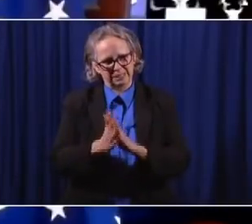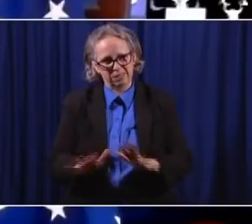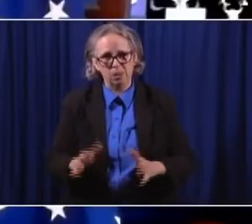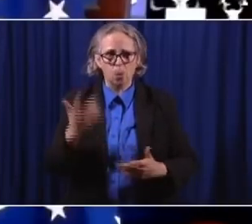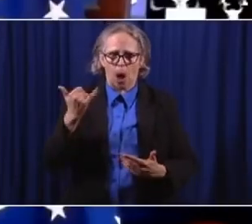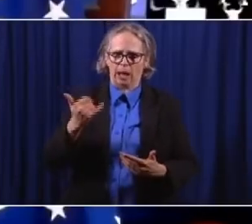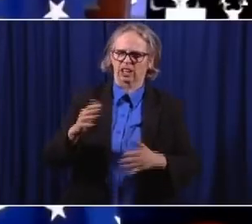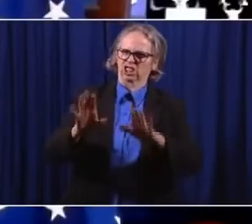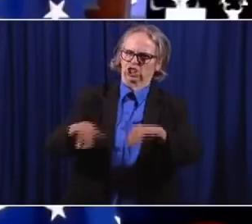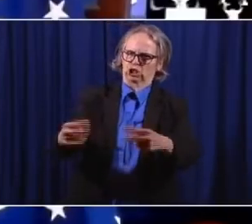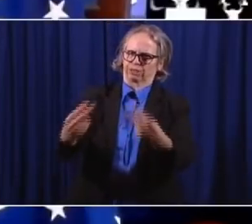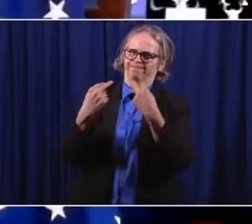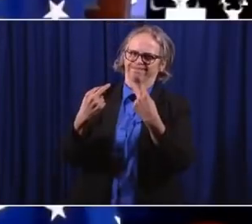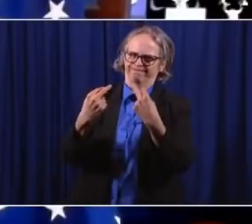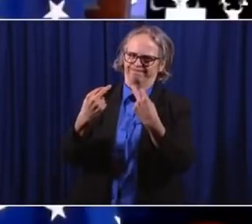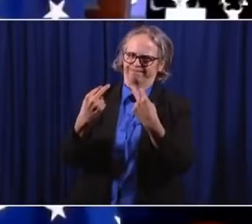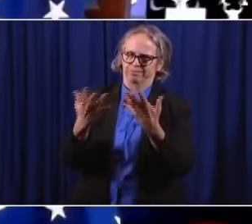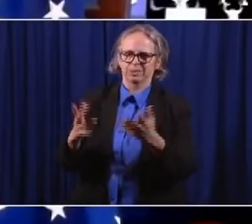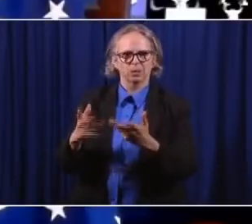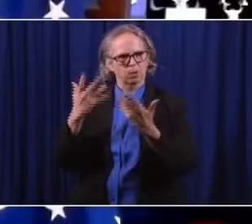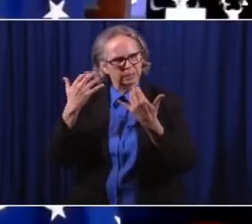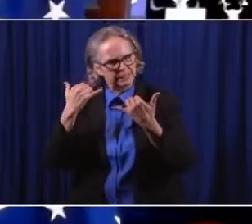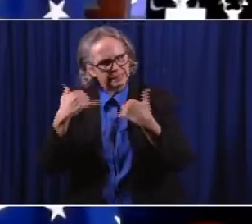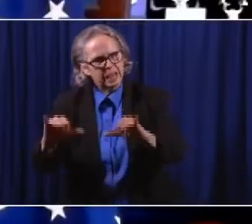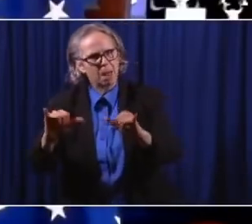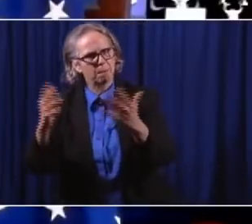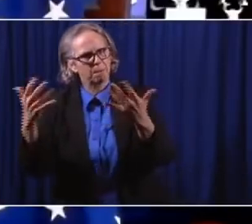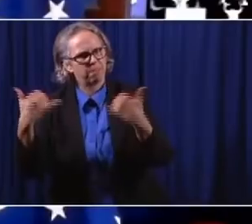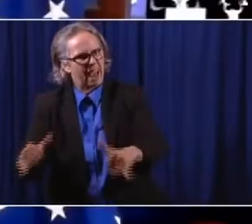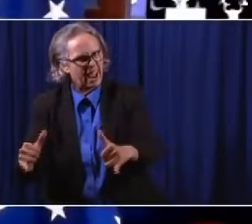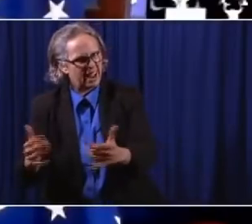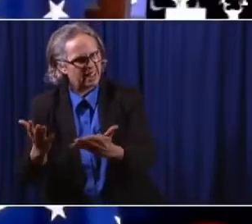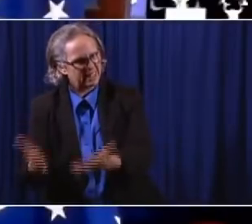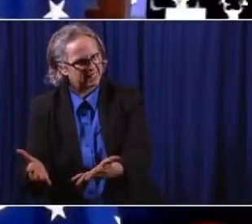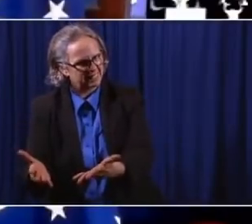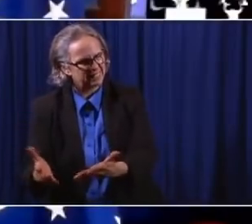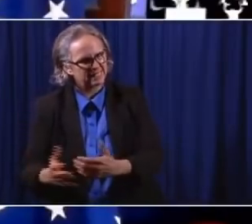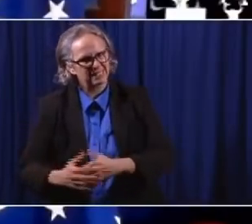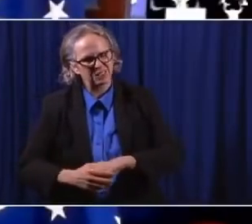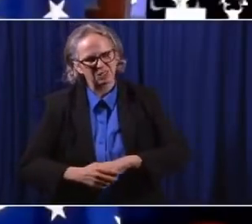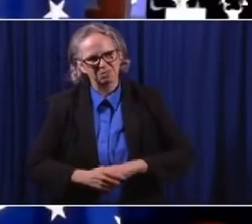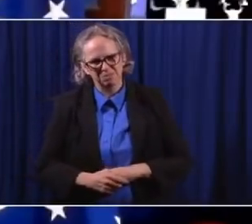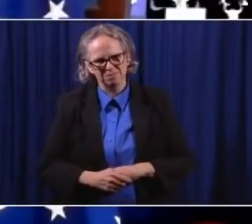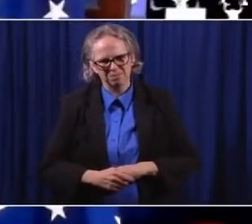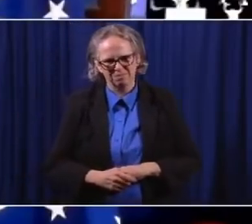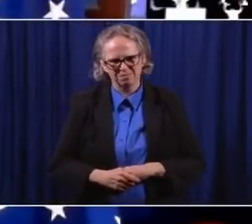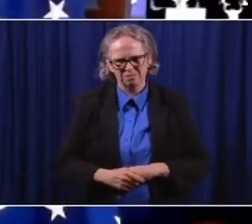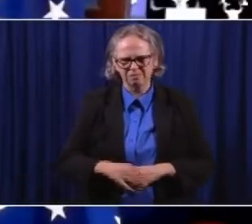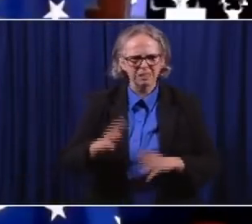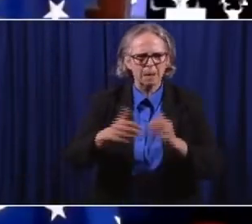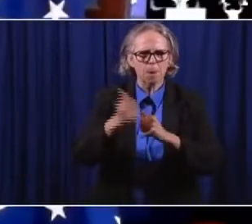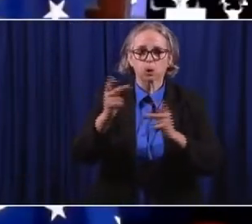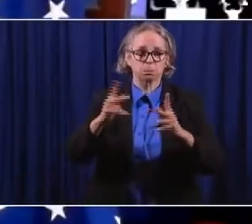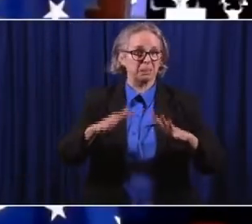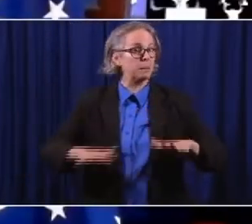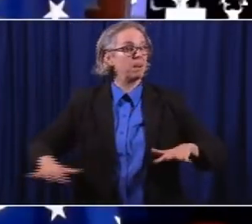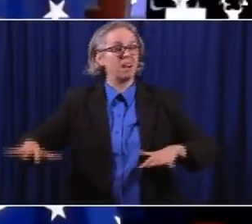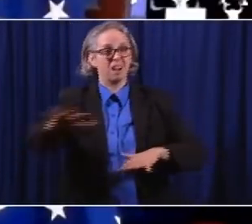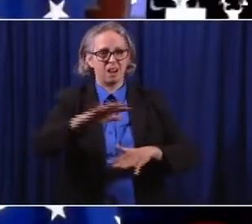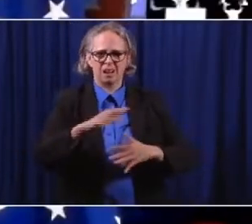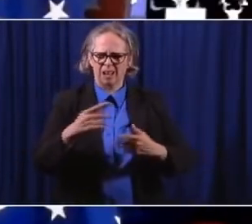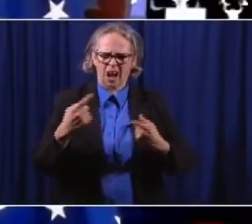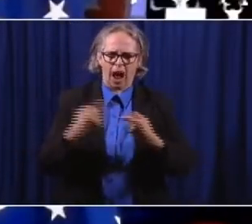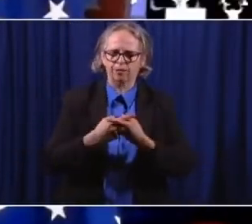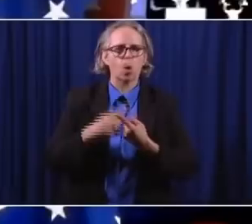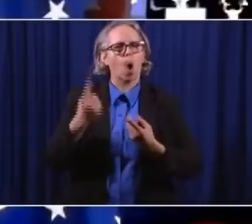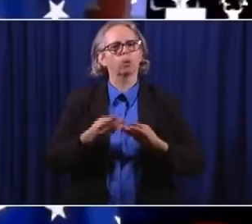able to continue to do these things. And for the most part, people have done that. I know we don't want to see any of